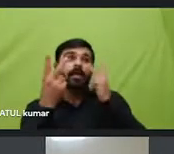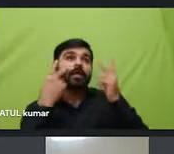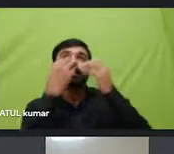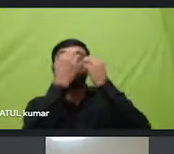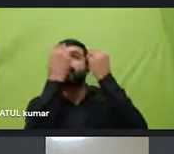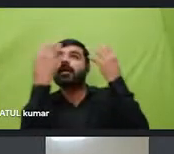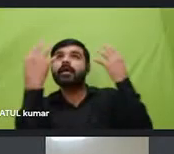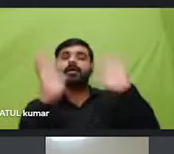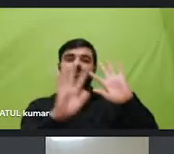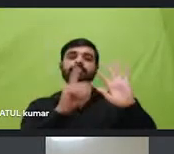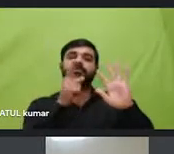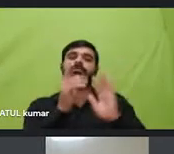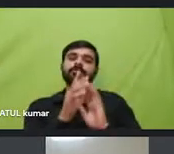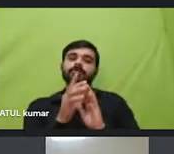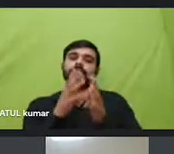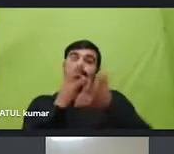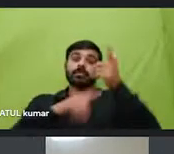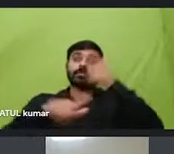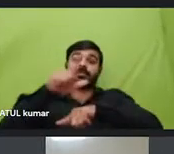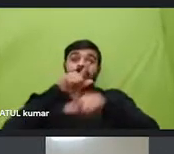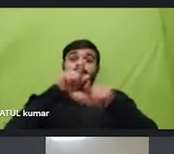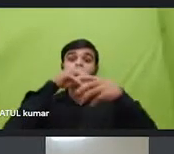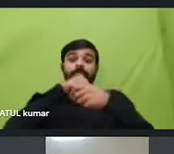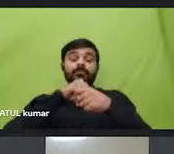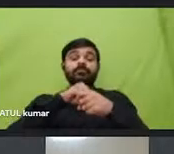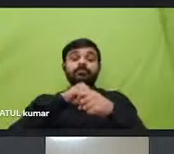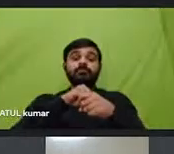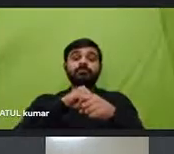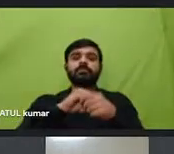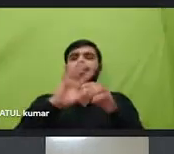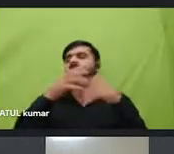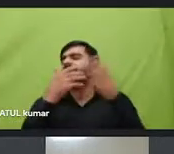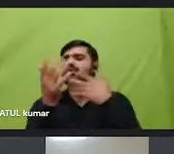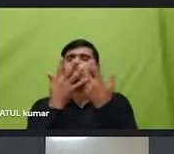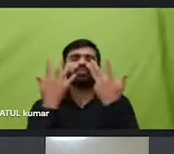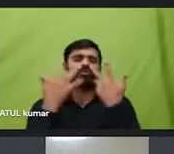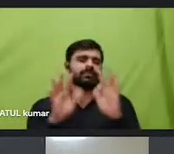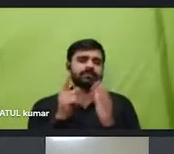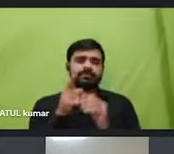element in language. However,